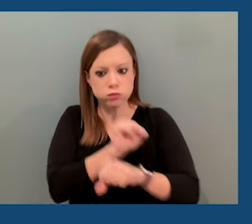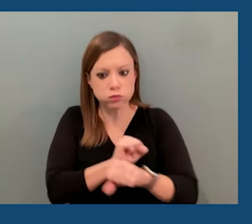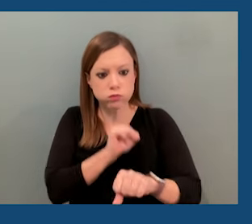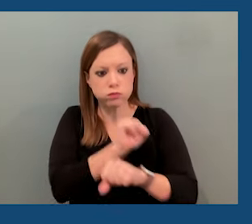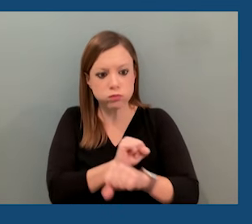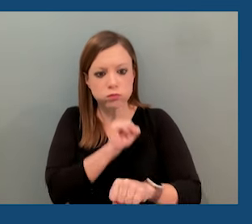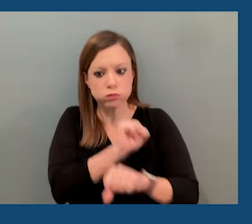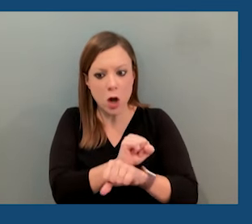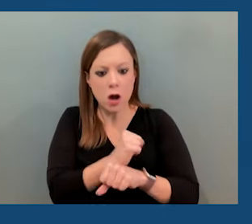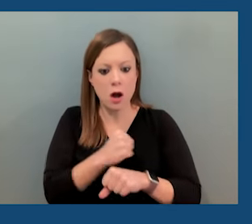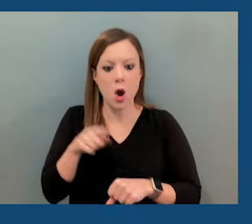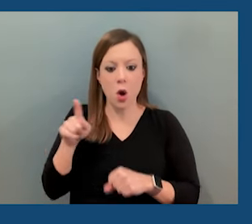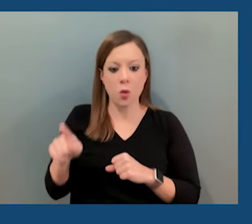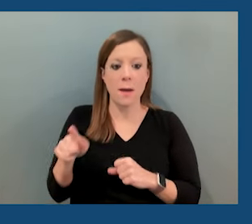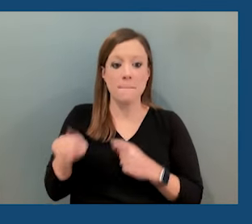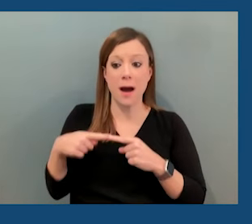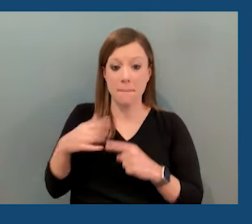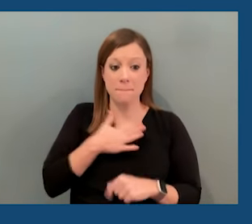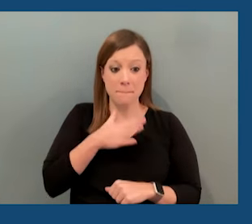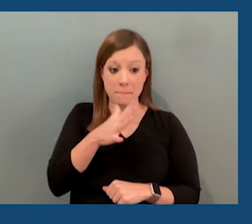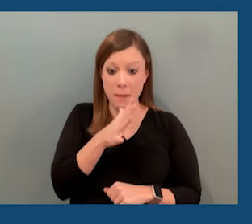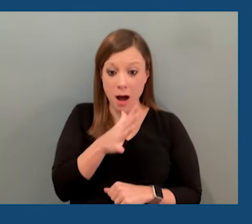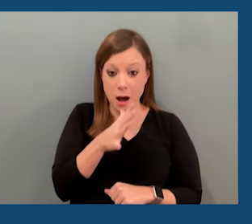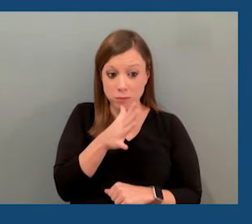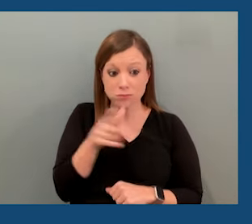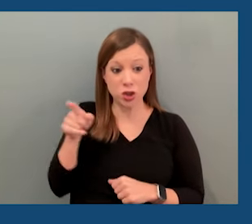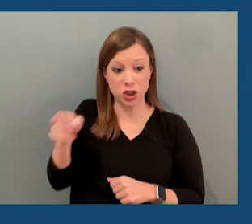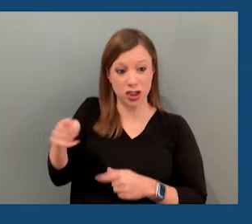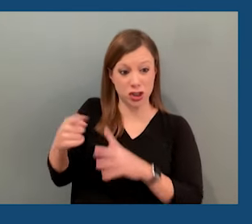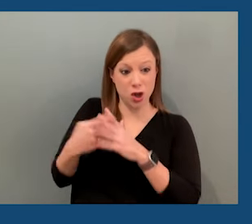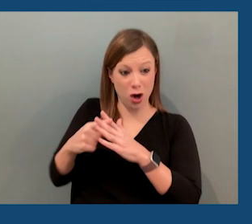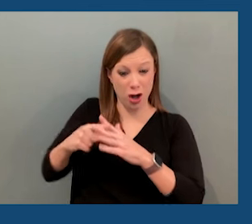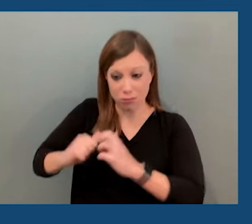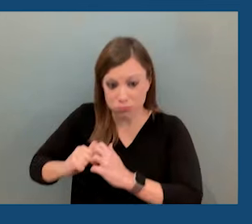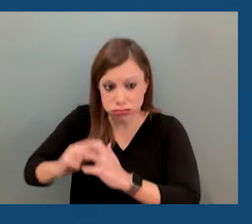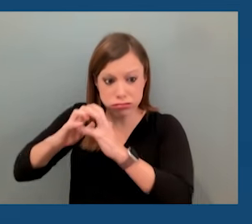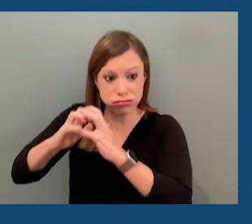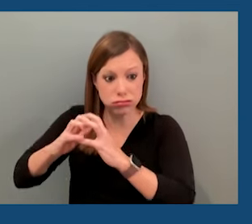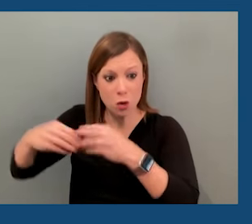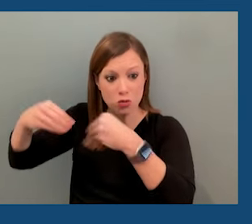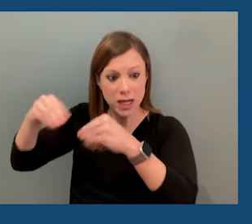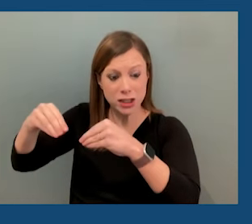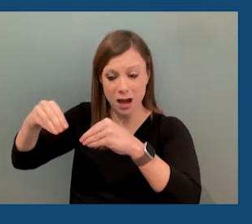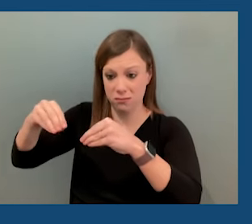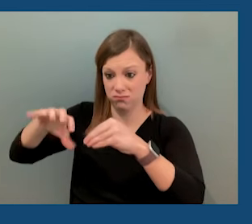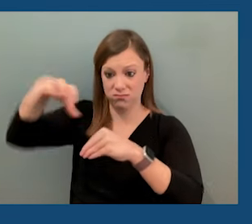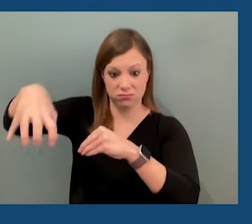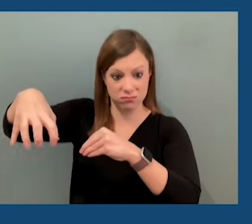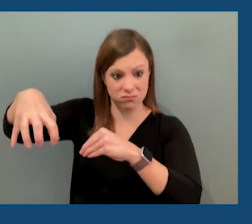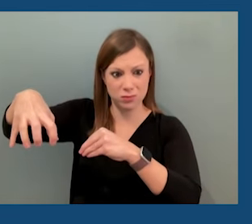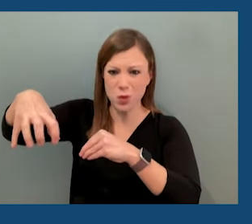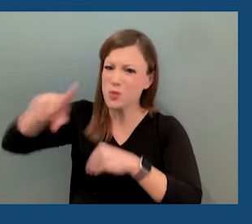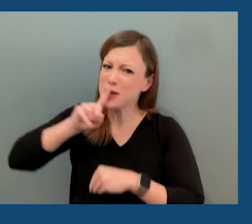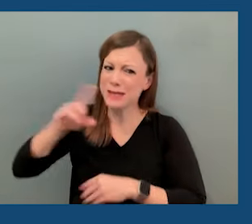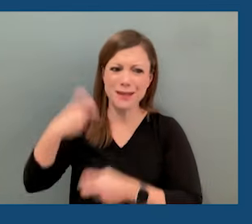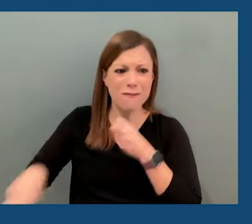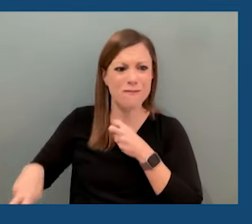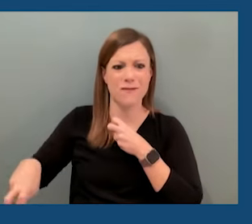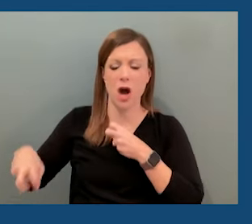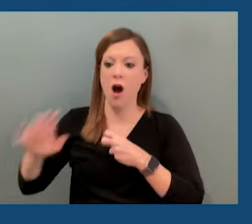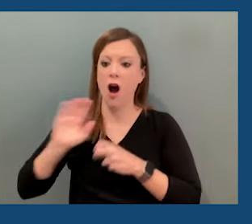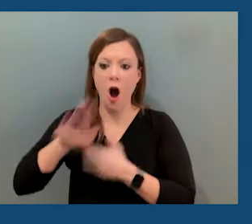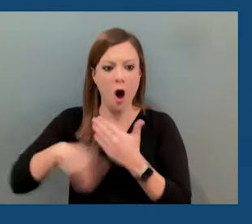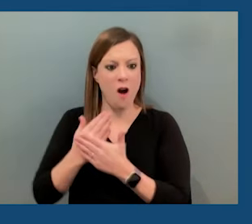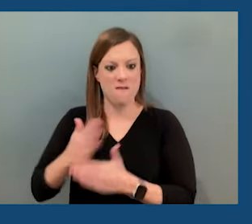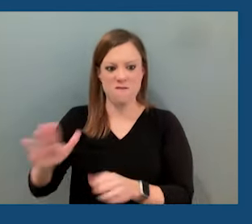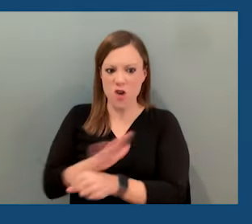little retail shop in a village not unlike the villages here in the Hudson Valley. And, you know, it's hard. You know, you put your whole life and all your